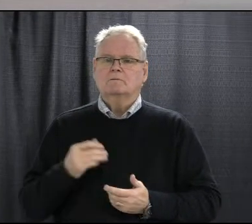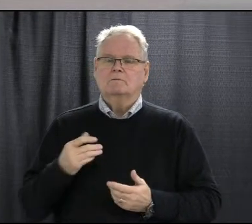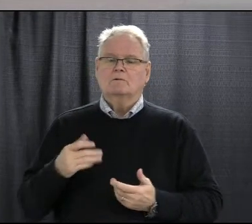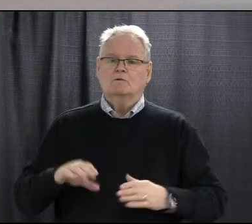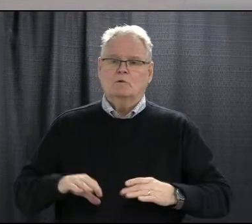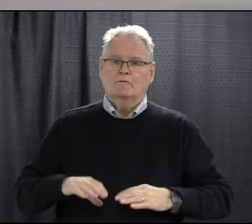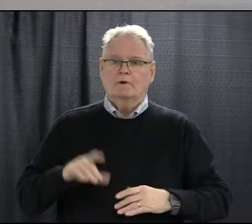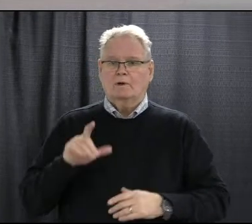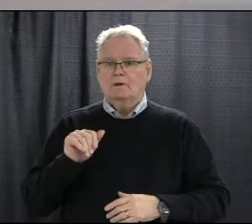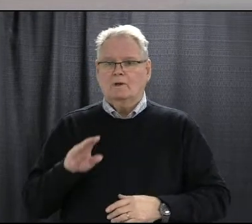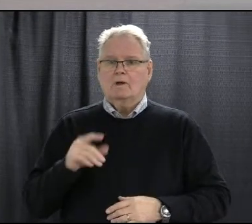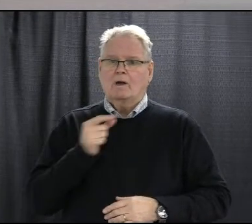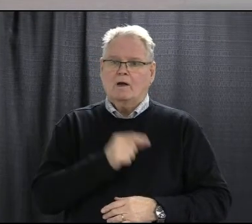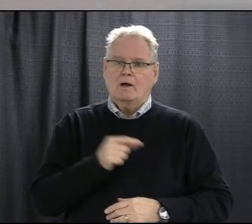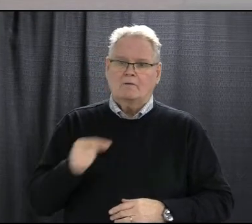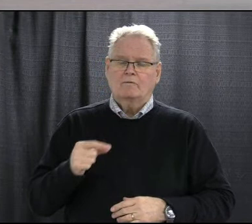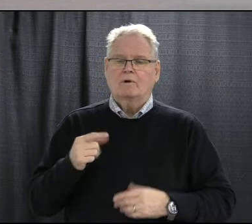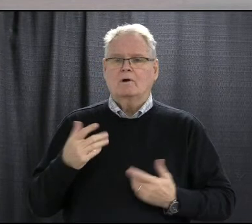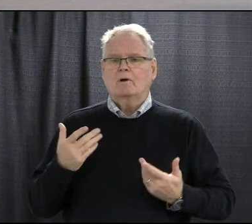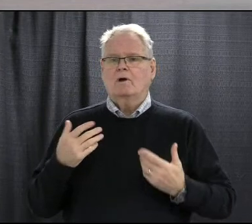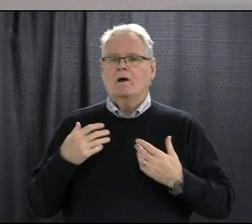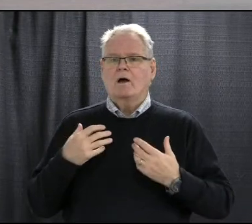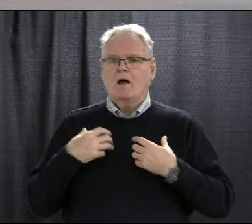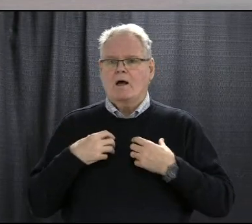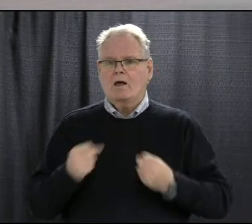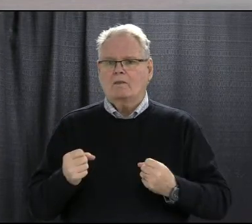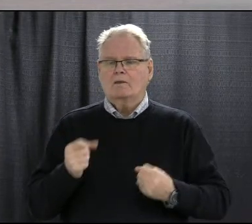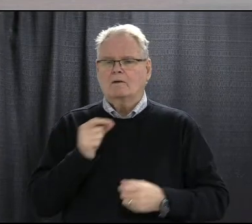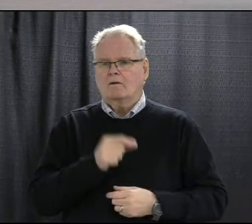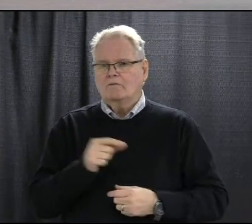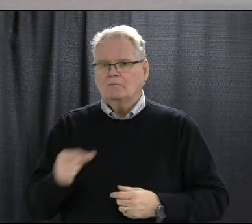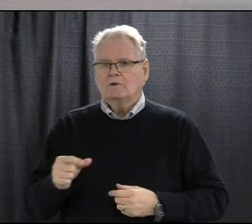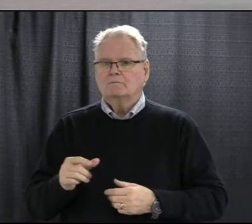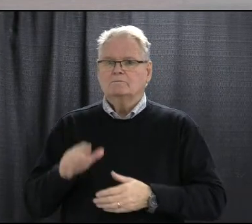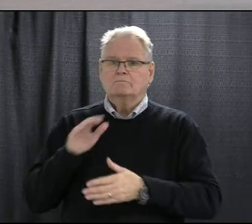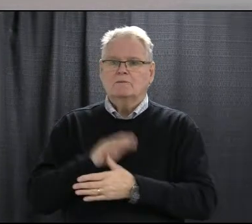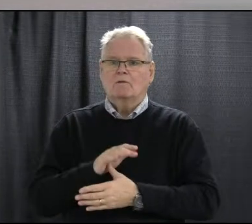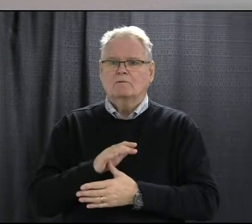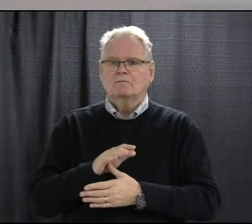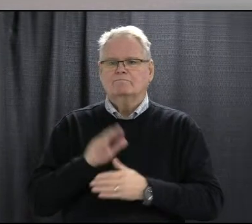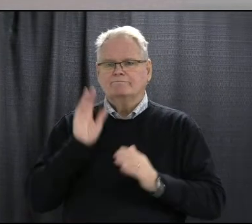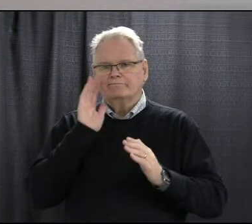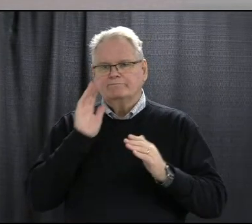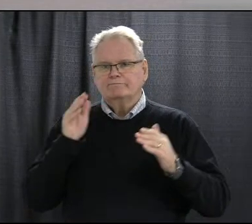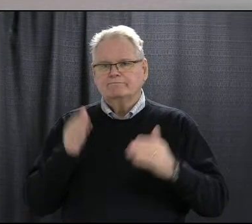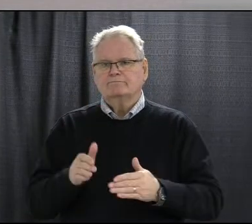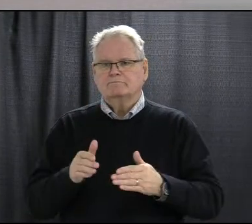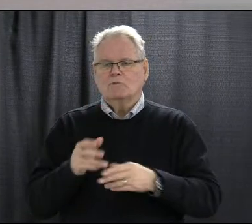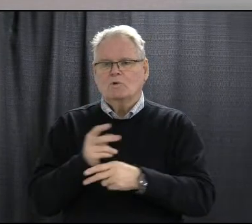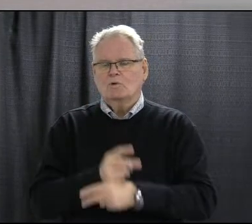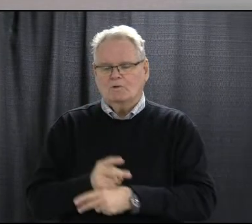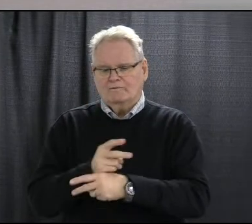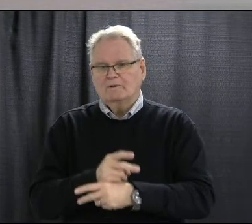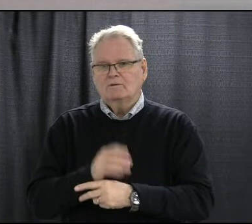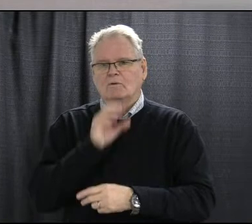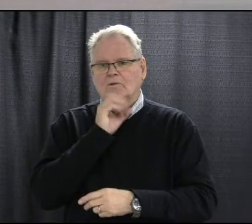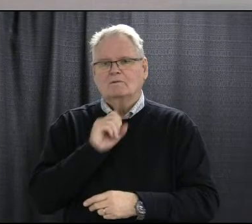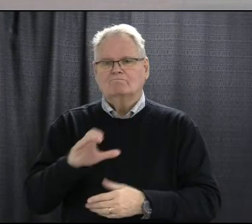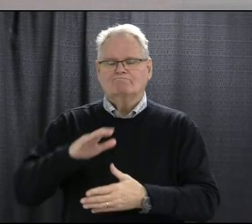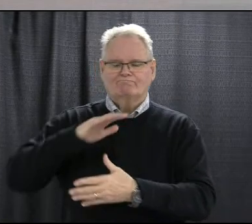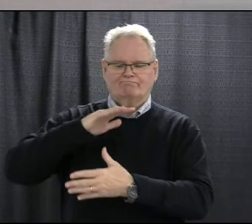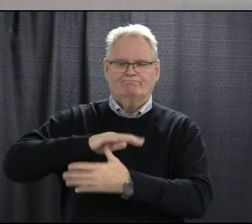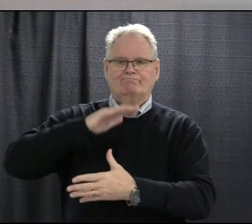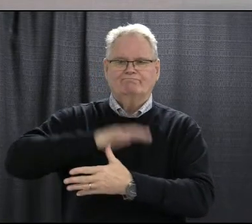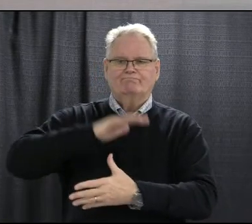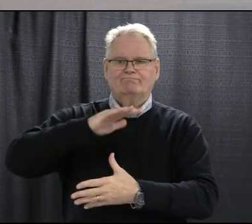Services has made seniors care a priority because it's so important. What's the timeline in terms of when